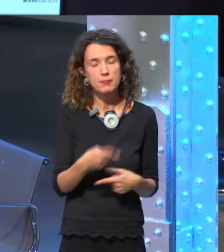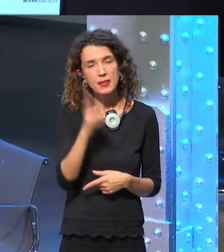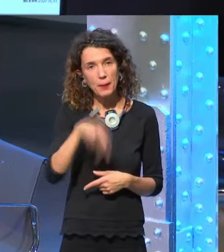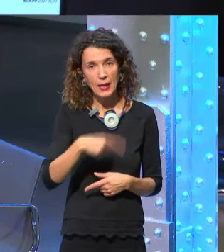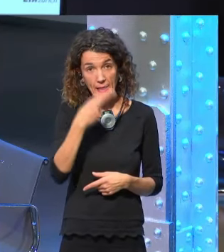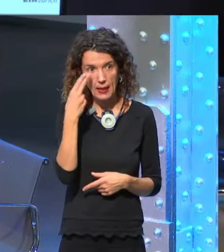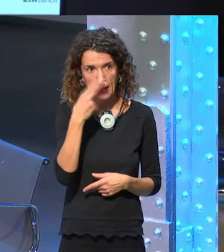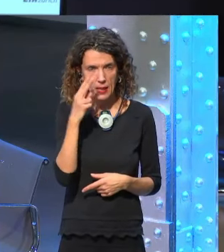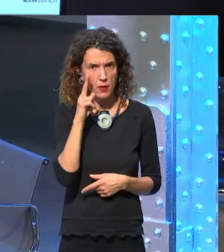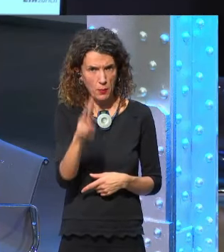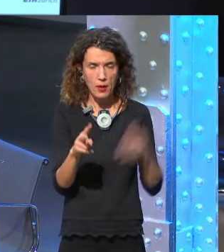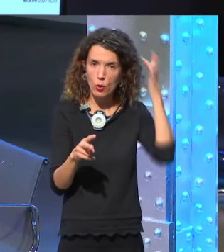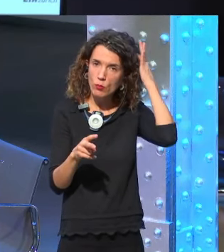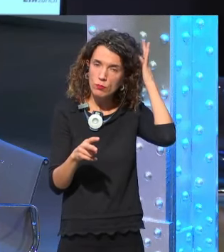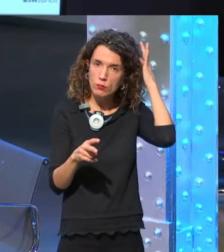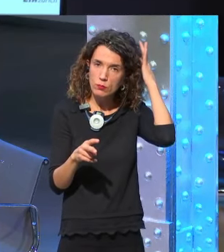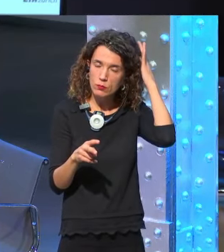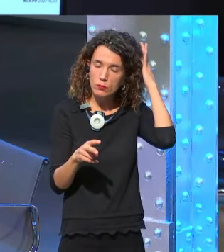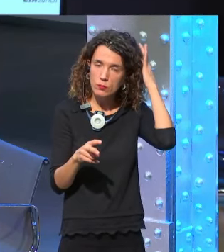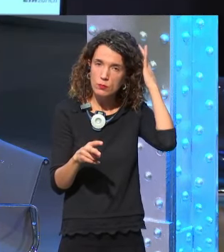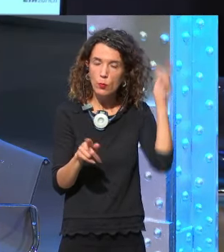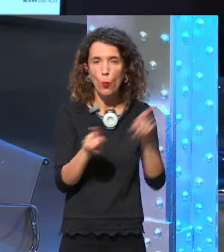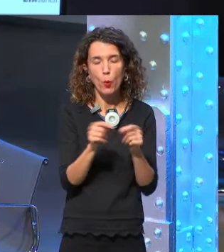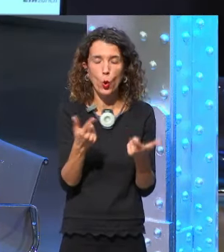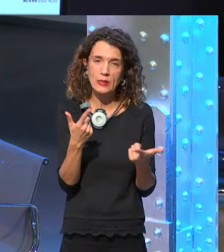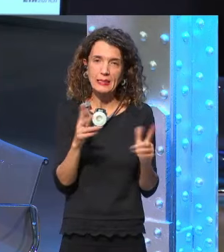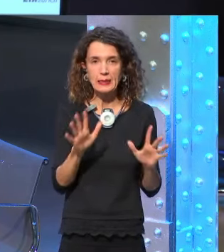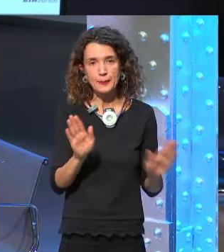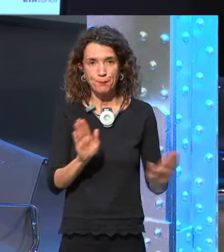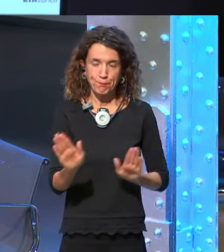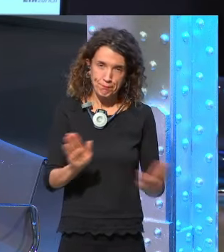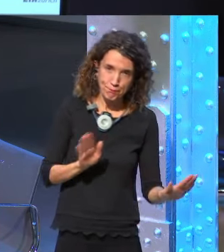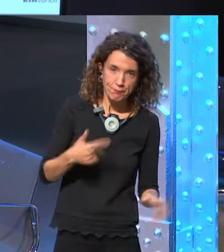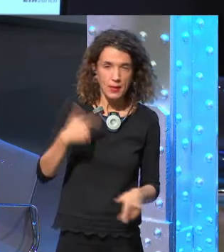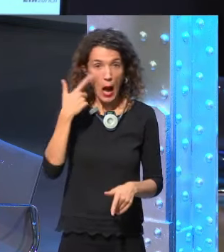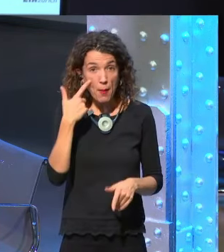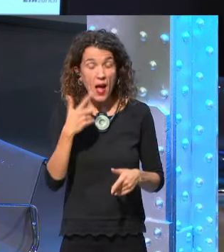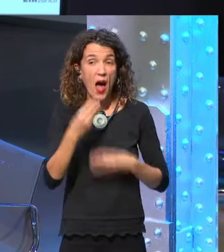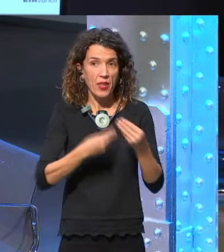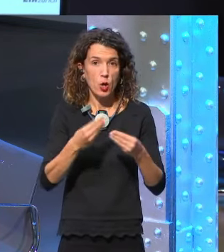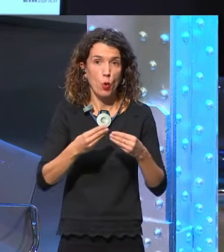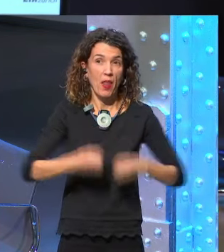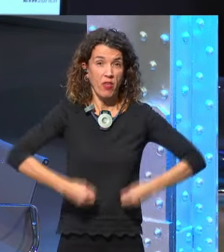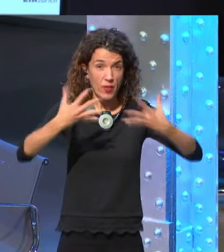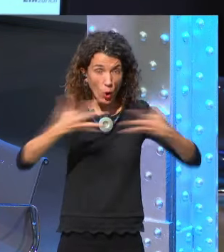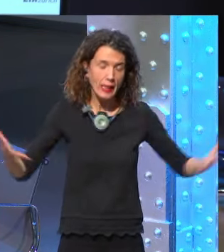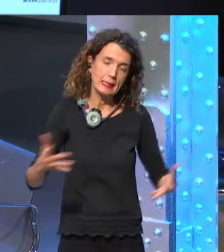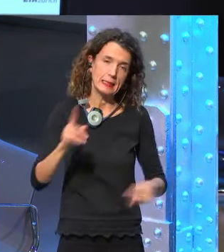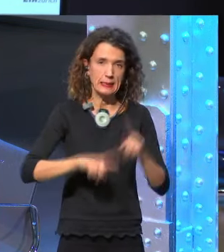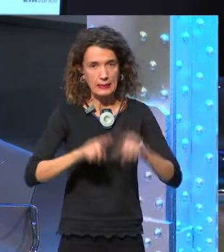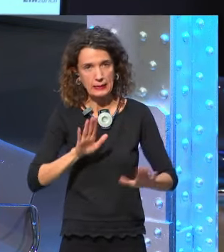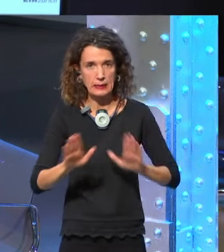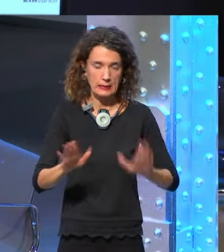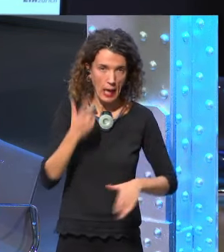scale? We were a bit skeptical. Could we have the precision? And we tested it. So this was the raw material. So it's basically just